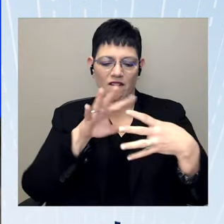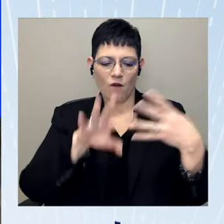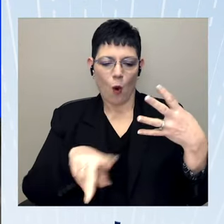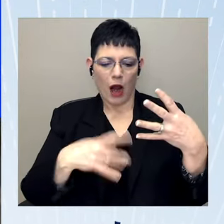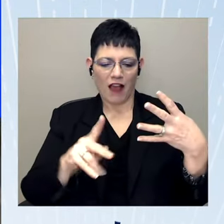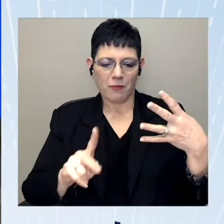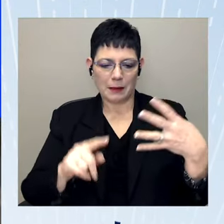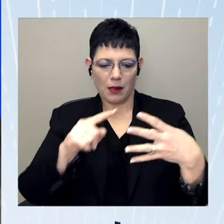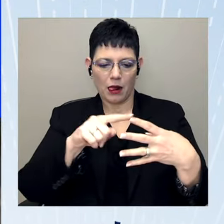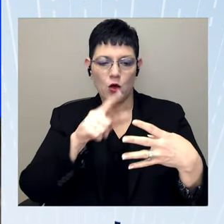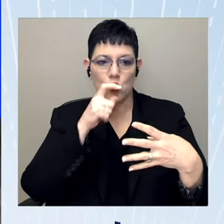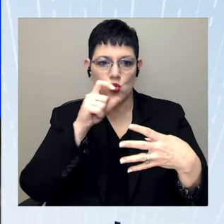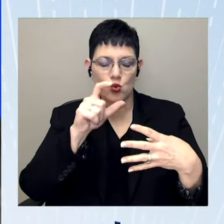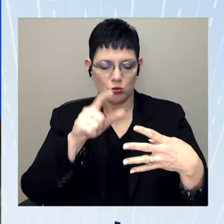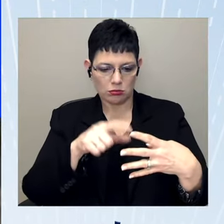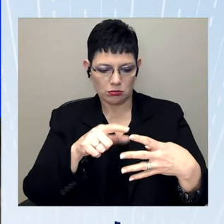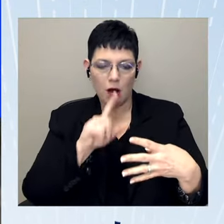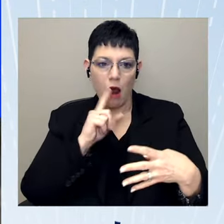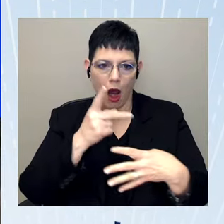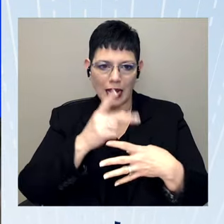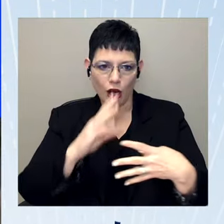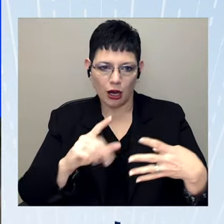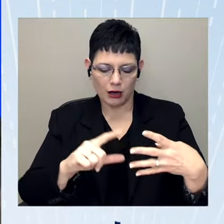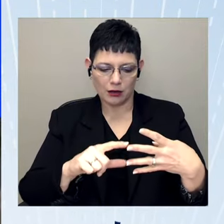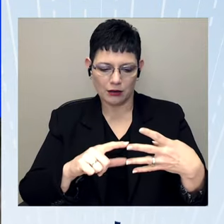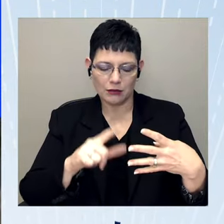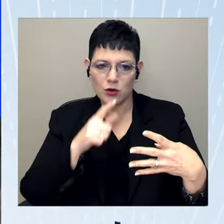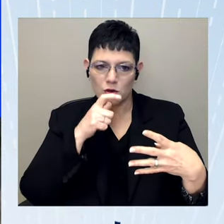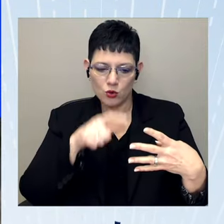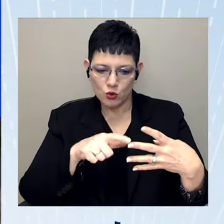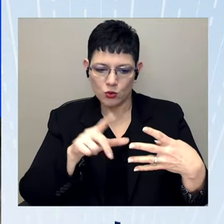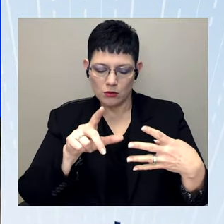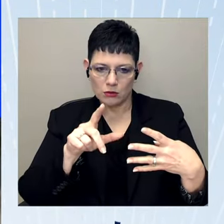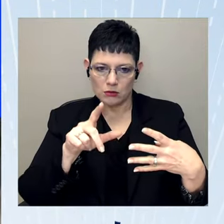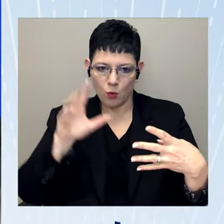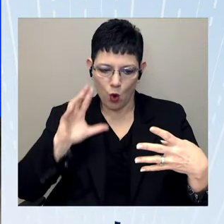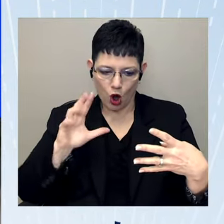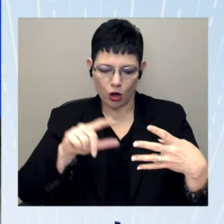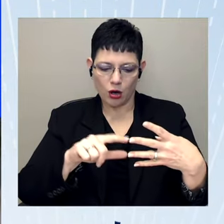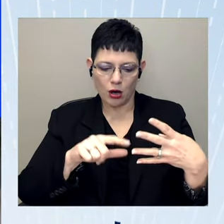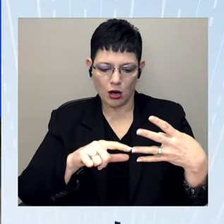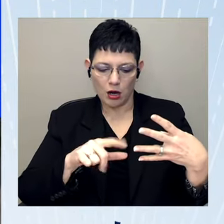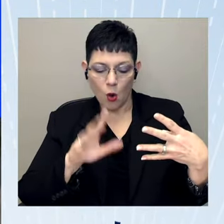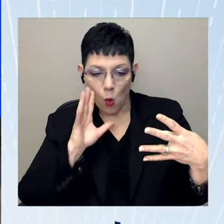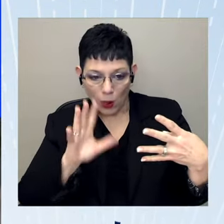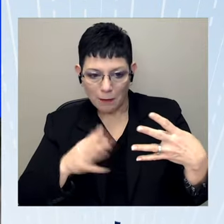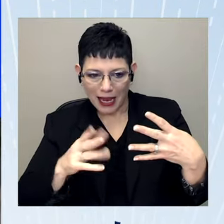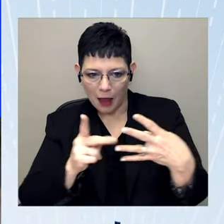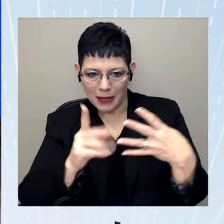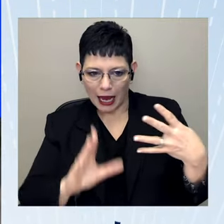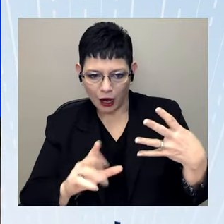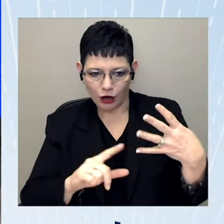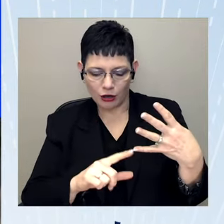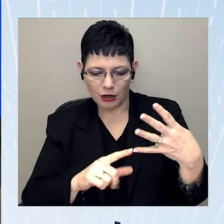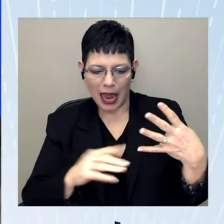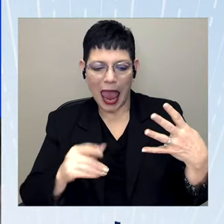were caregivers, those who are caregivers, those who will be caregivers, and those who will need caregivers. Each of